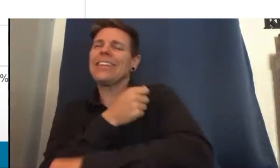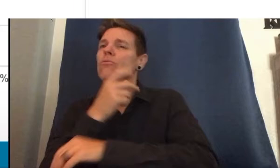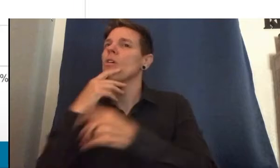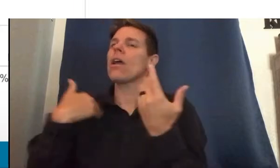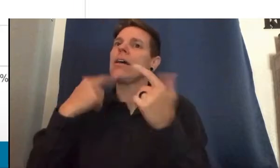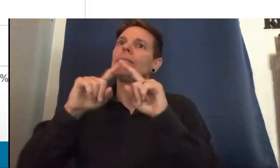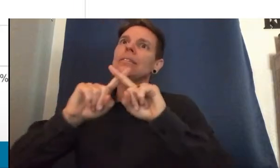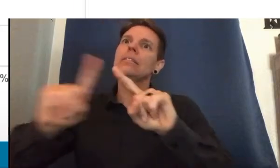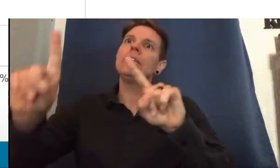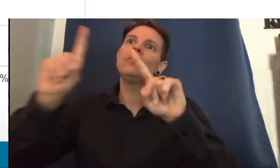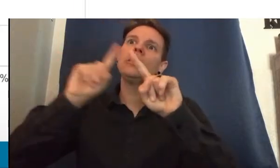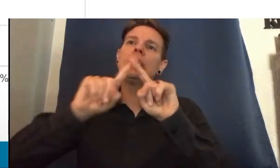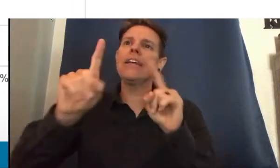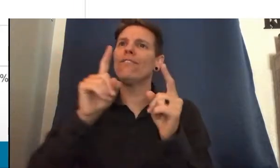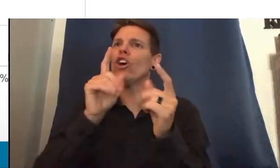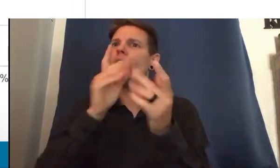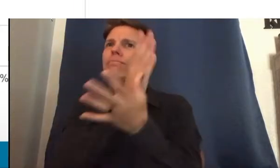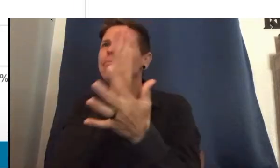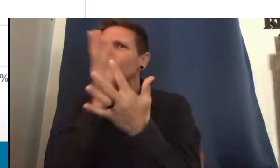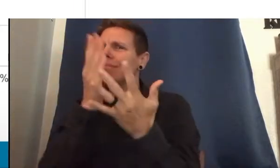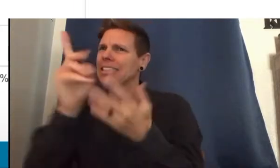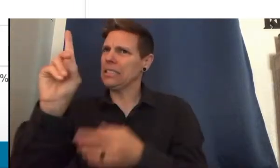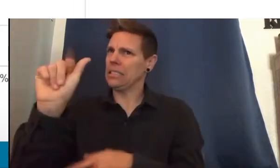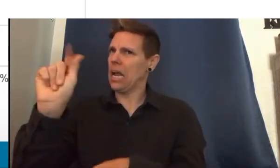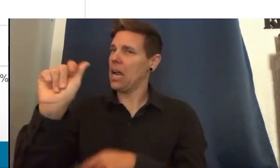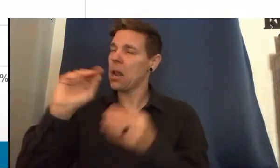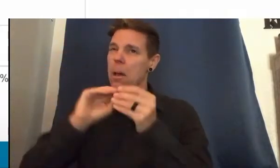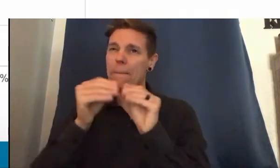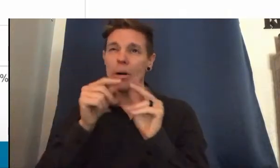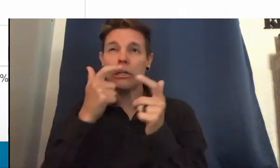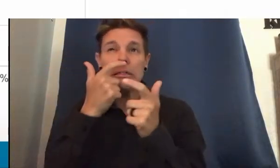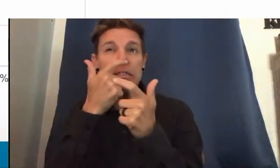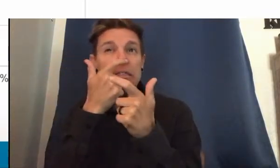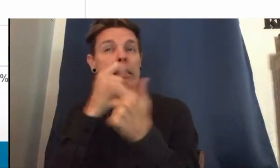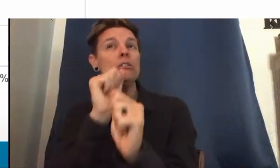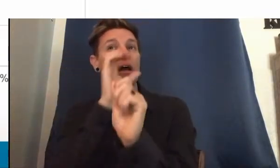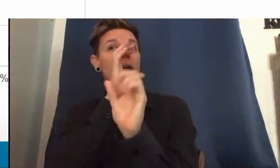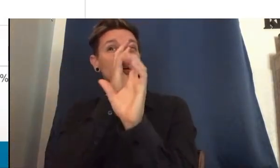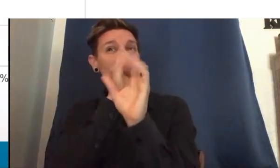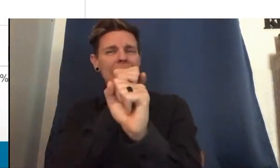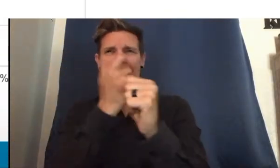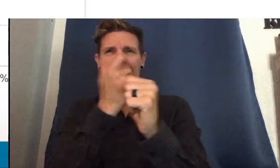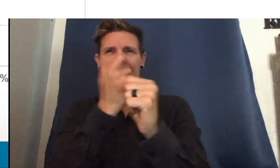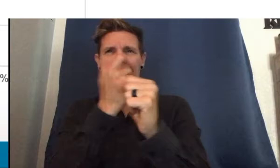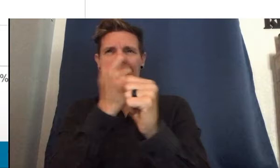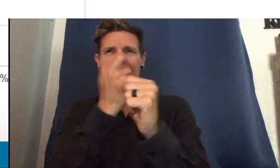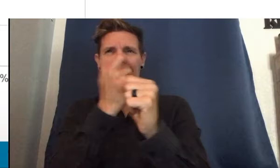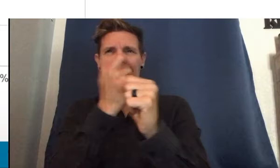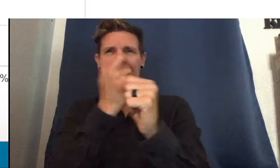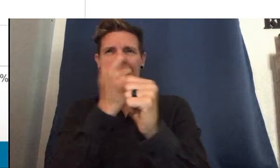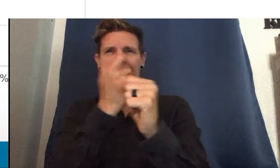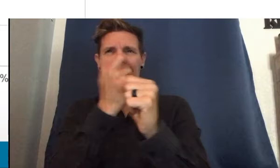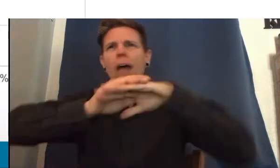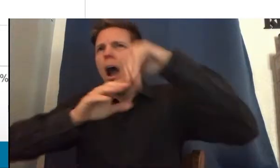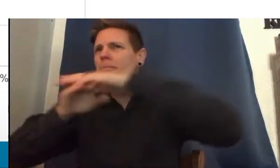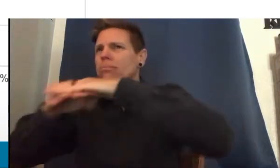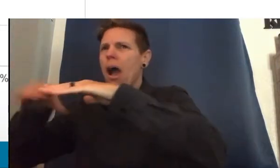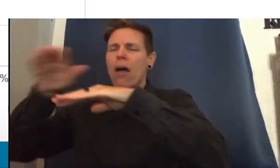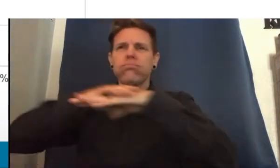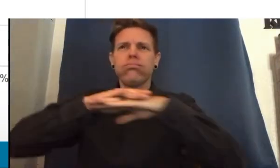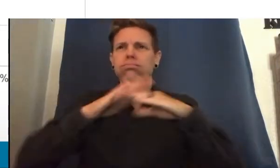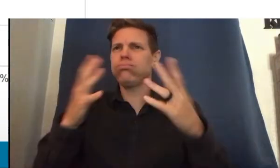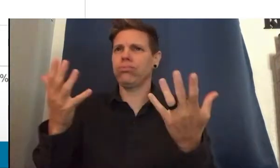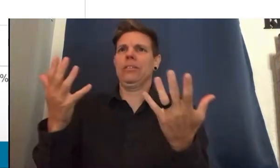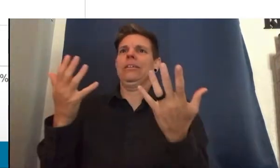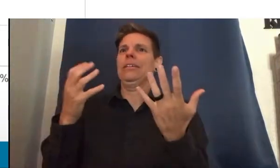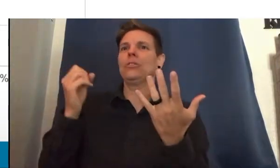very interesting. We have to layer protections. So it's not enough to vaccinate, even though it's our principal weapon against the virus. We also have to